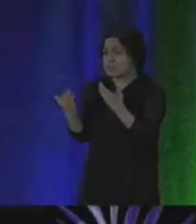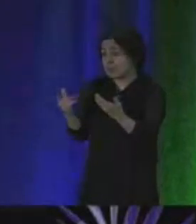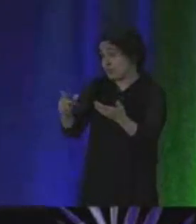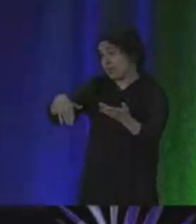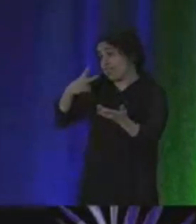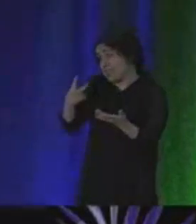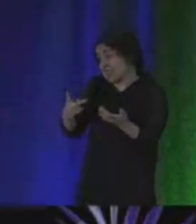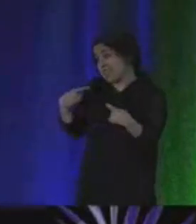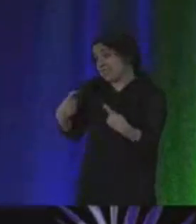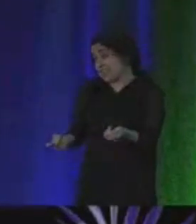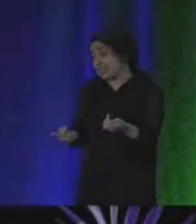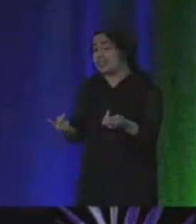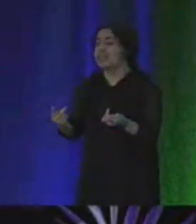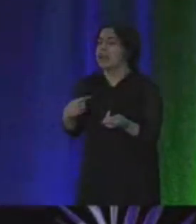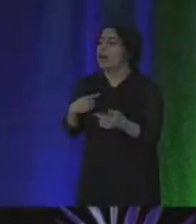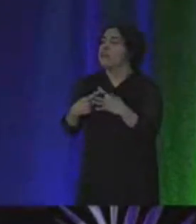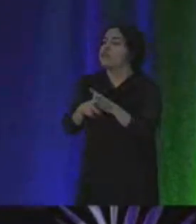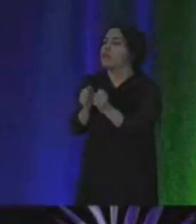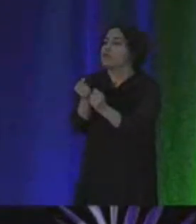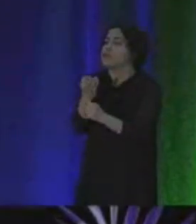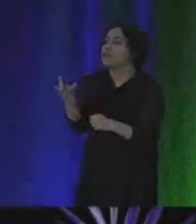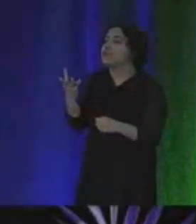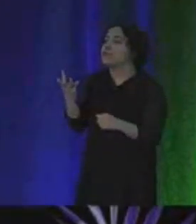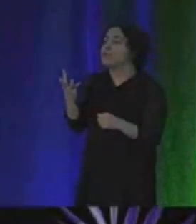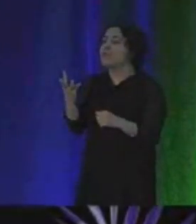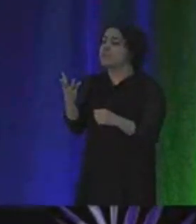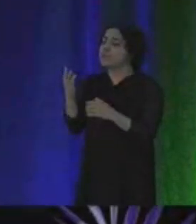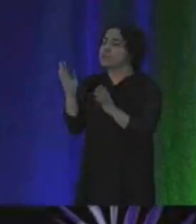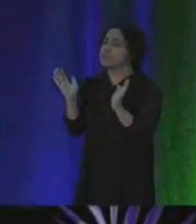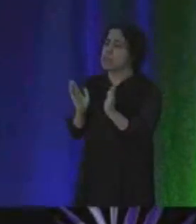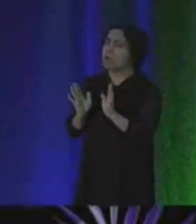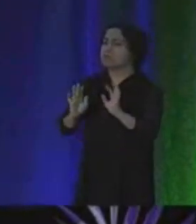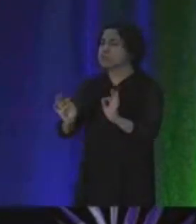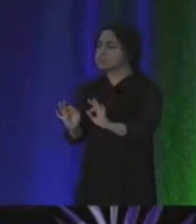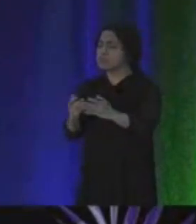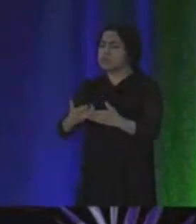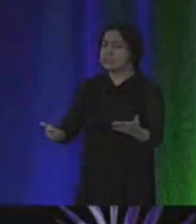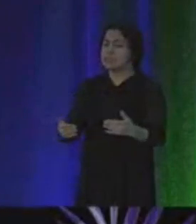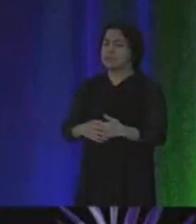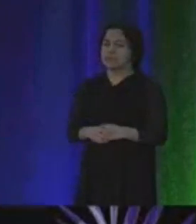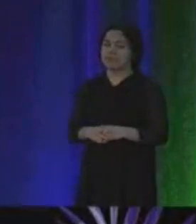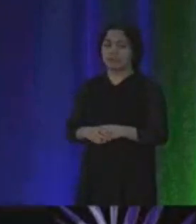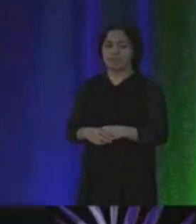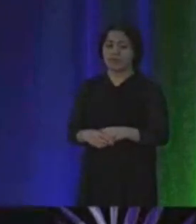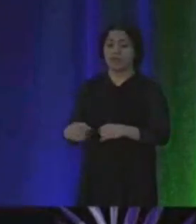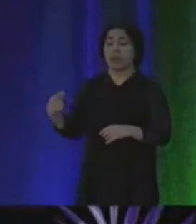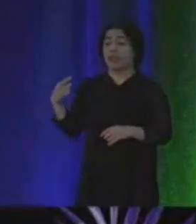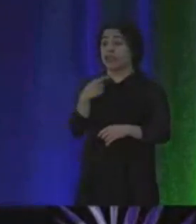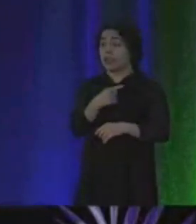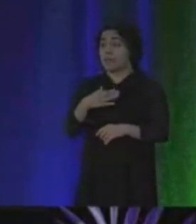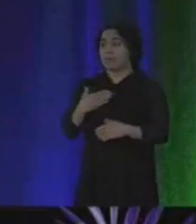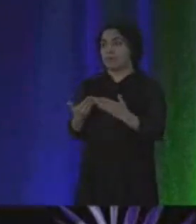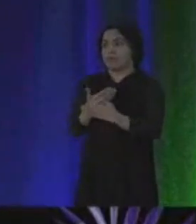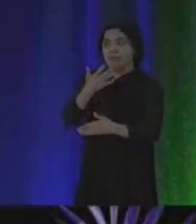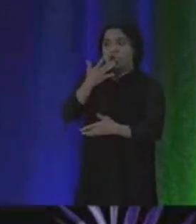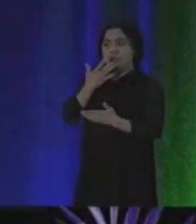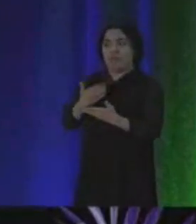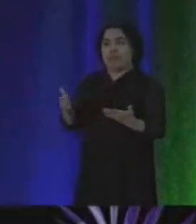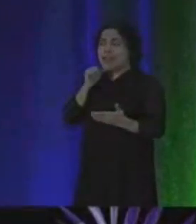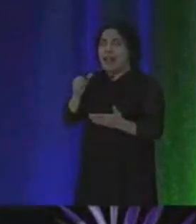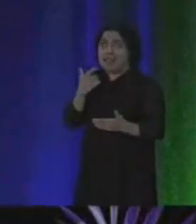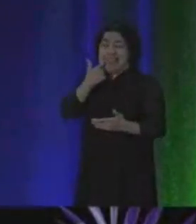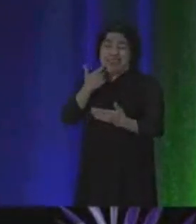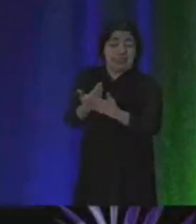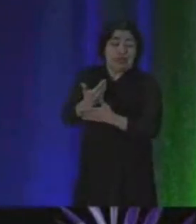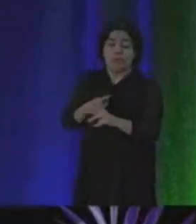seen. I'll start with a couple little things. This is one of my newer favorite things. It's not really that new, but it's